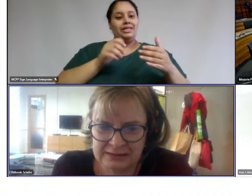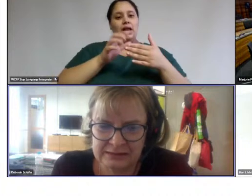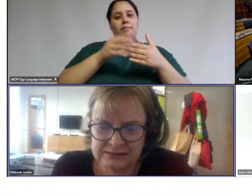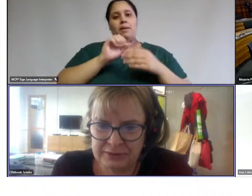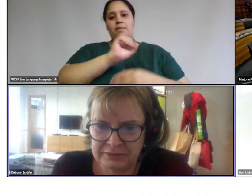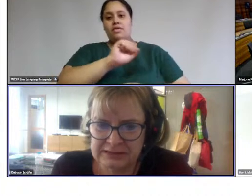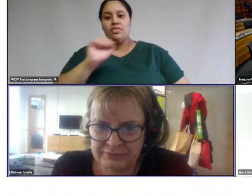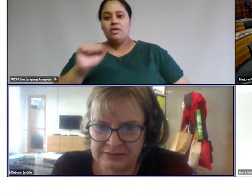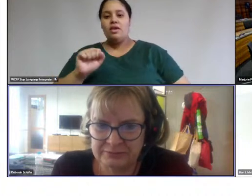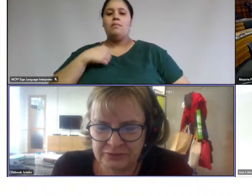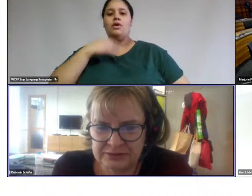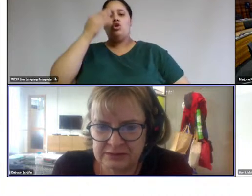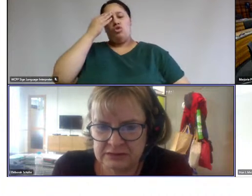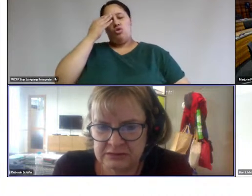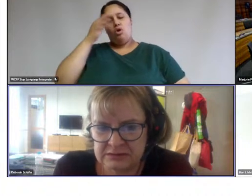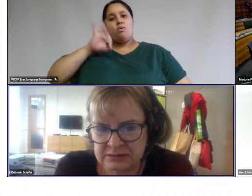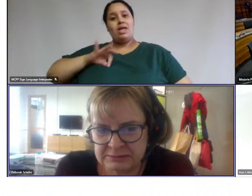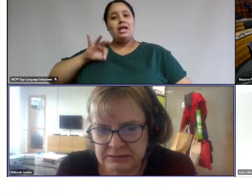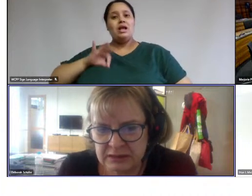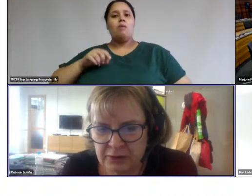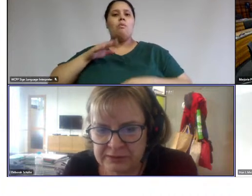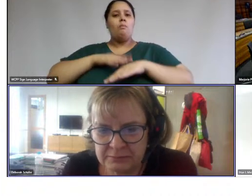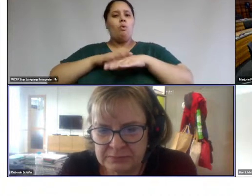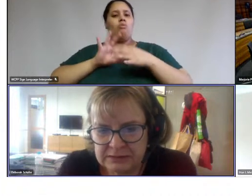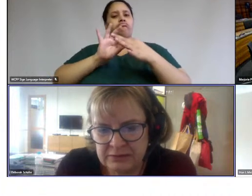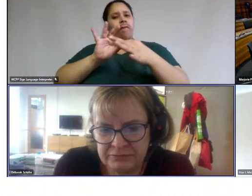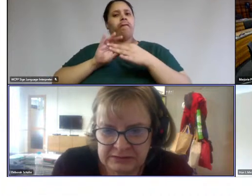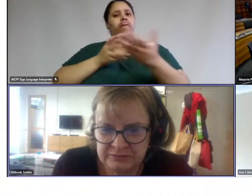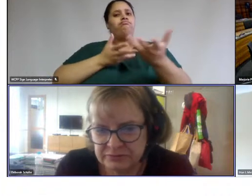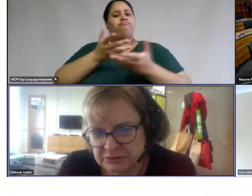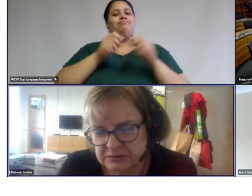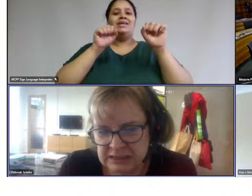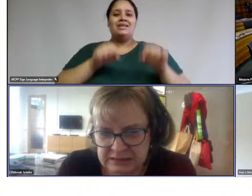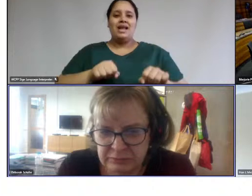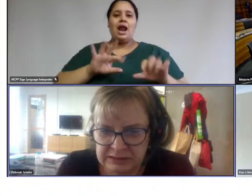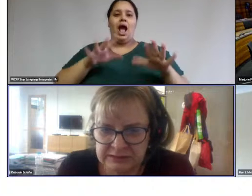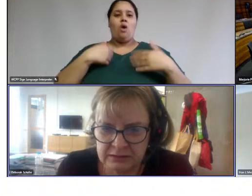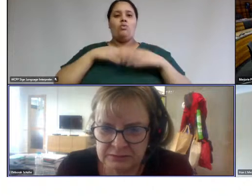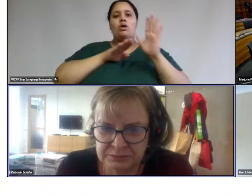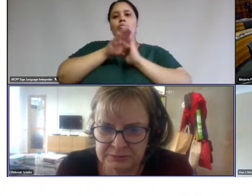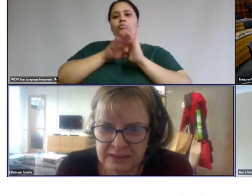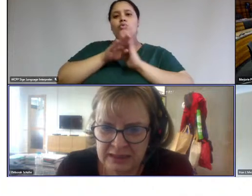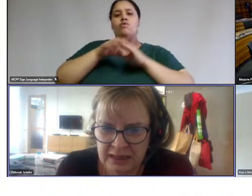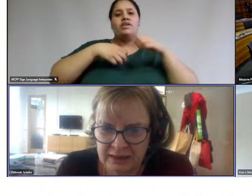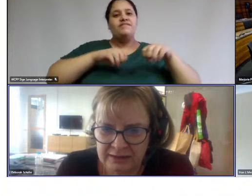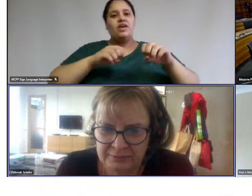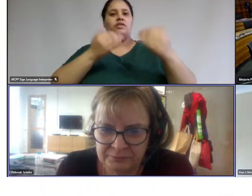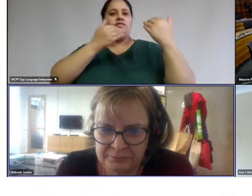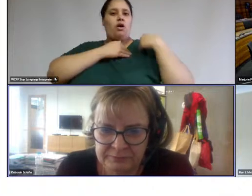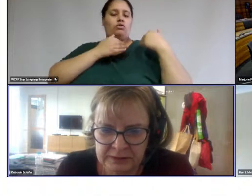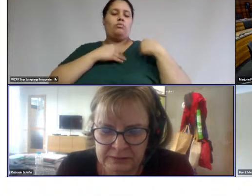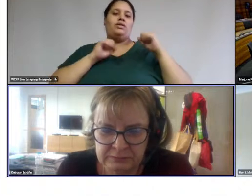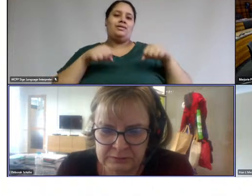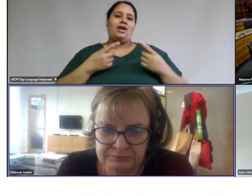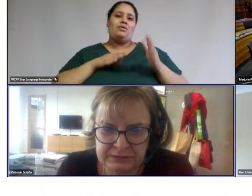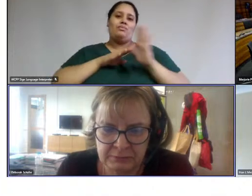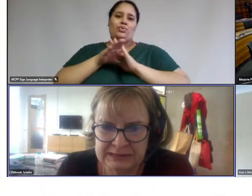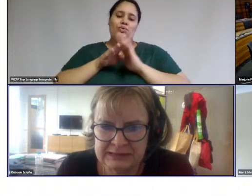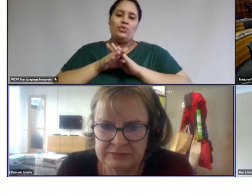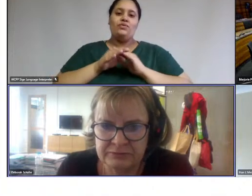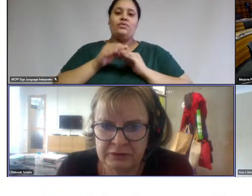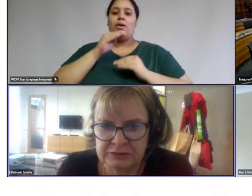do think there is merit in having some further discussions as to how we can be effective, efficient, as well as accountable.